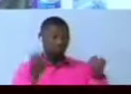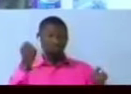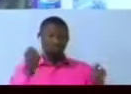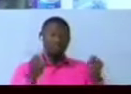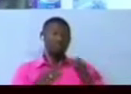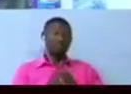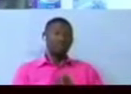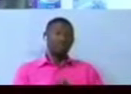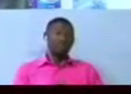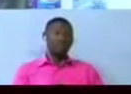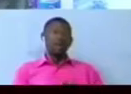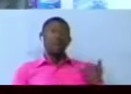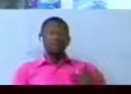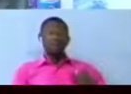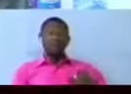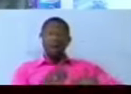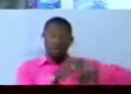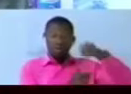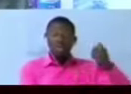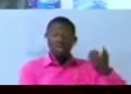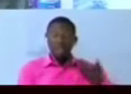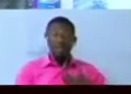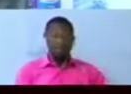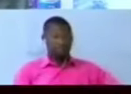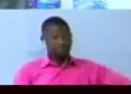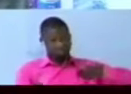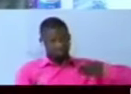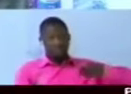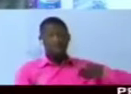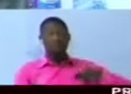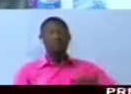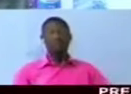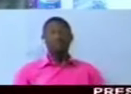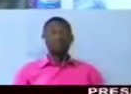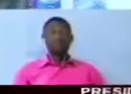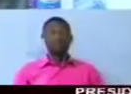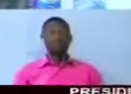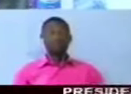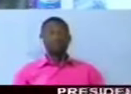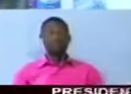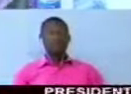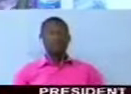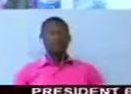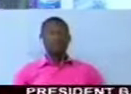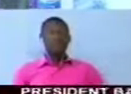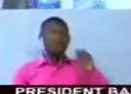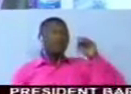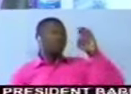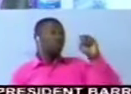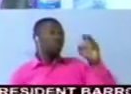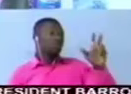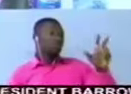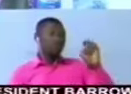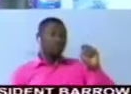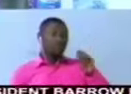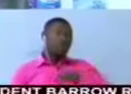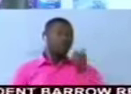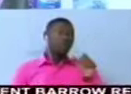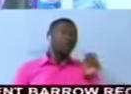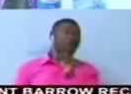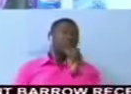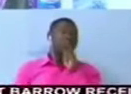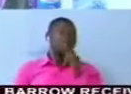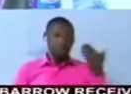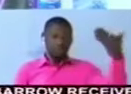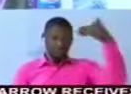Those outside are the ones armed with guns. So and others who came to the house,